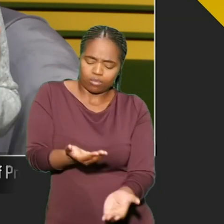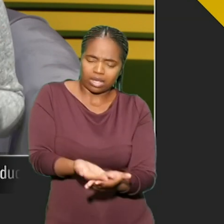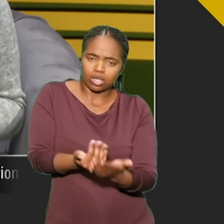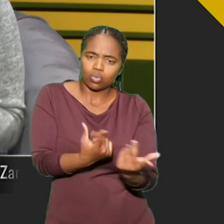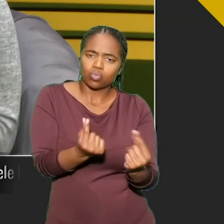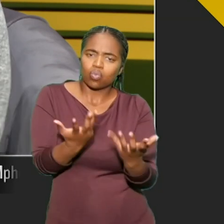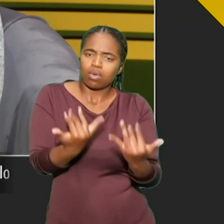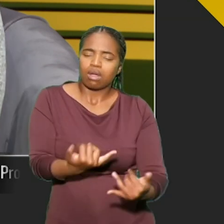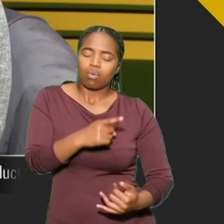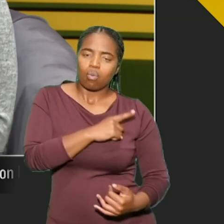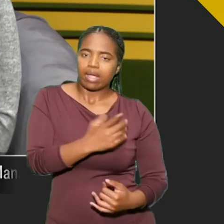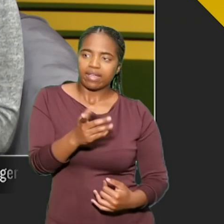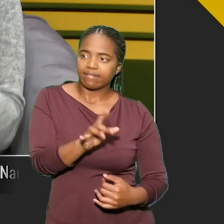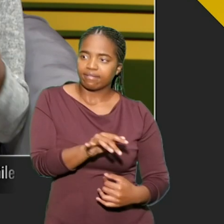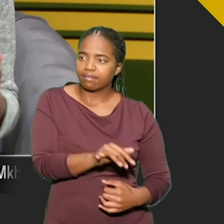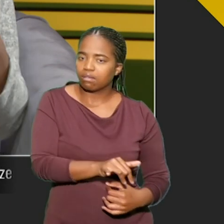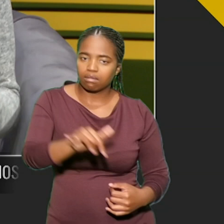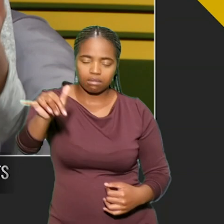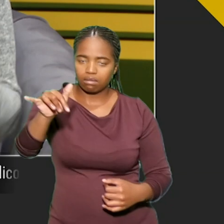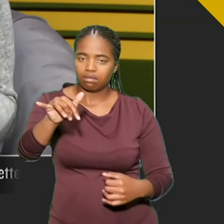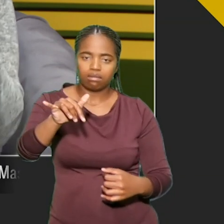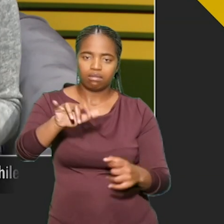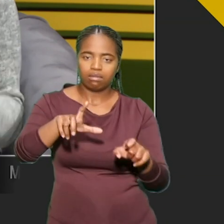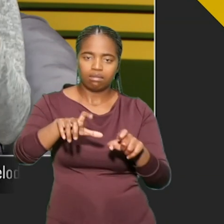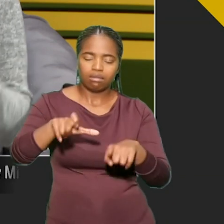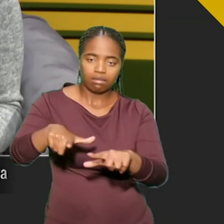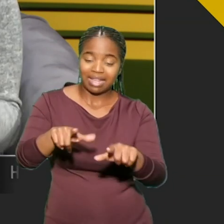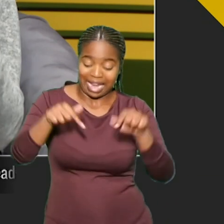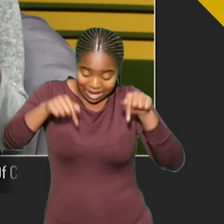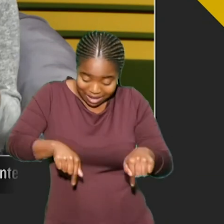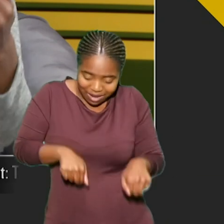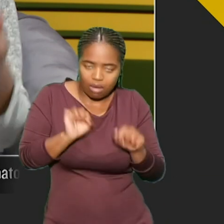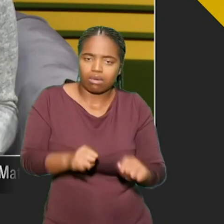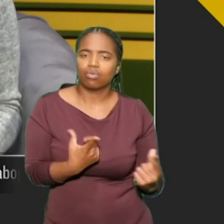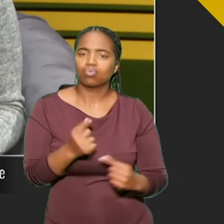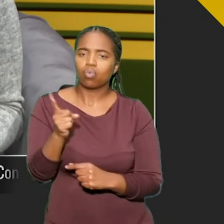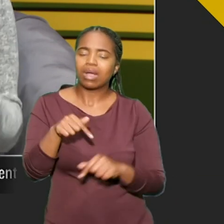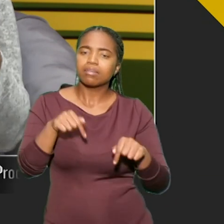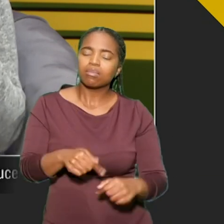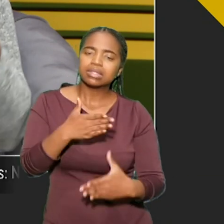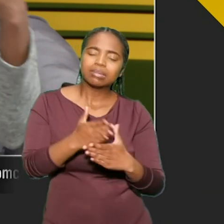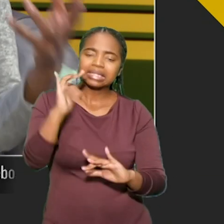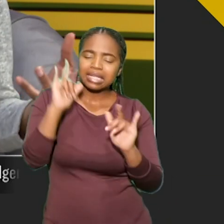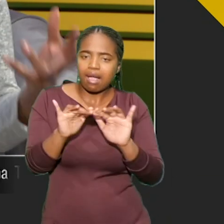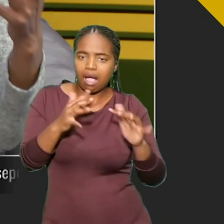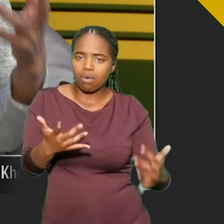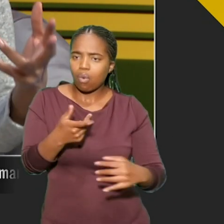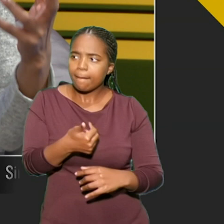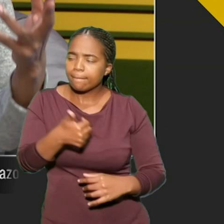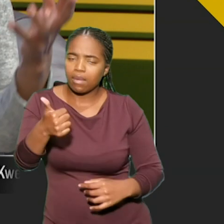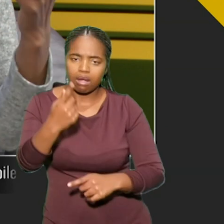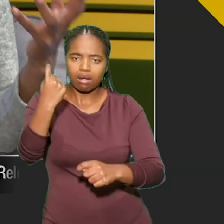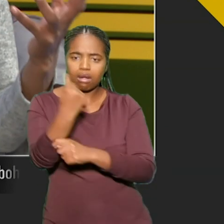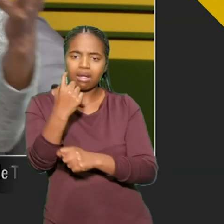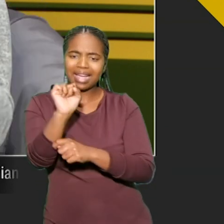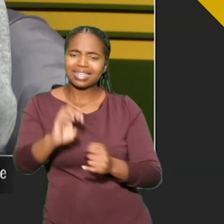now? Of course, are tlo ya ga airport ko vendor, but what can we do right now as ba twa berekang in the cities? How do we go back ko magaeng a